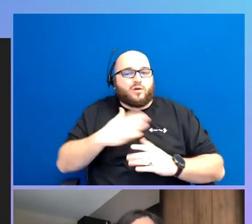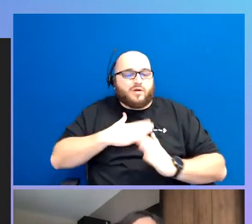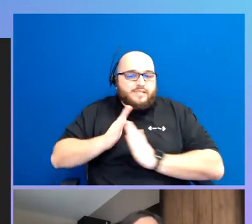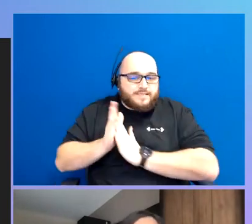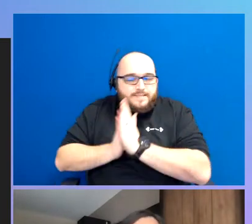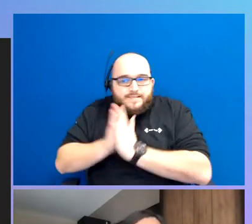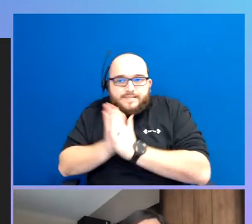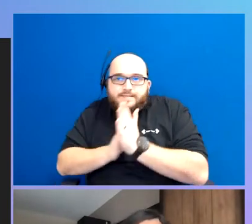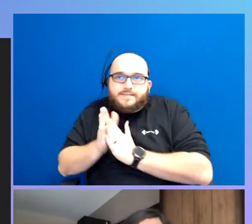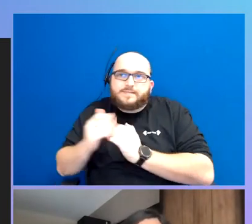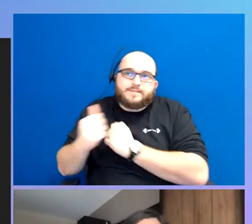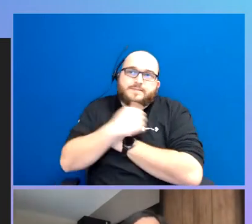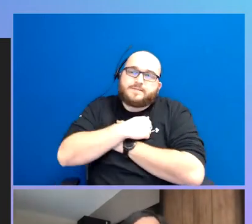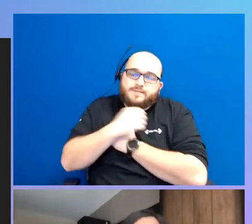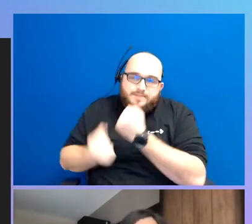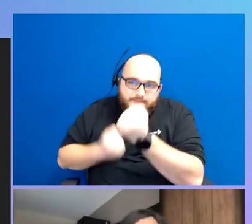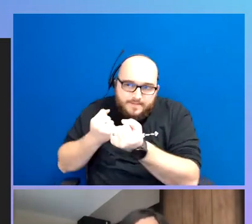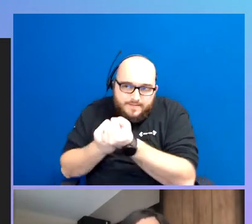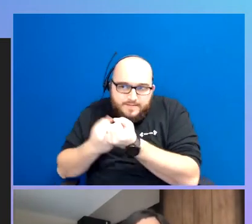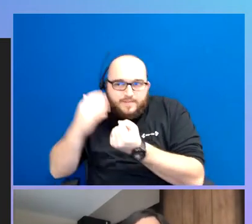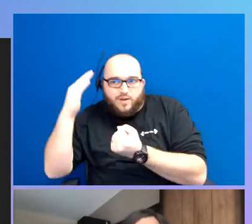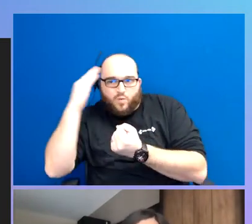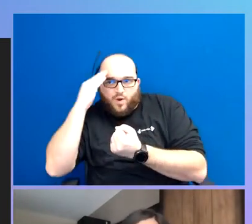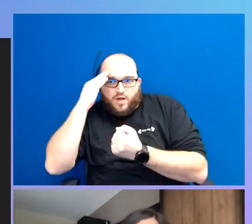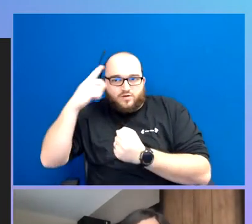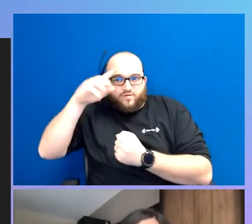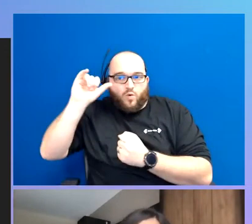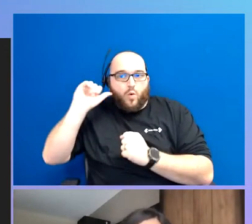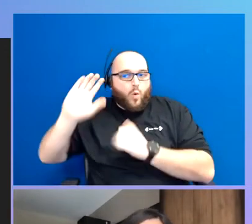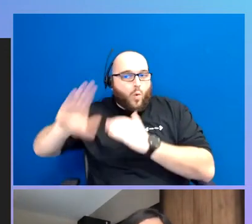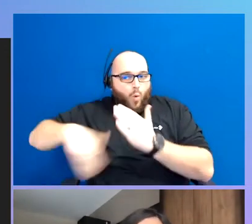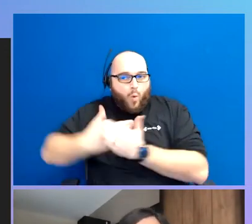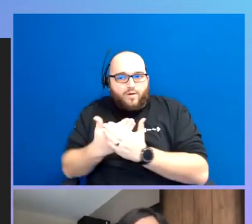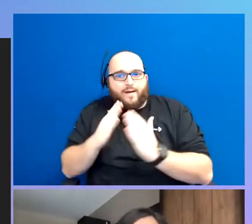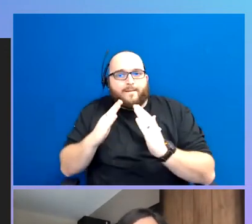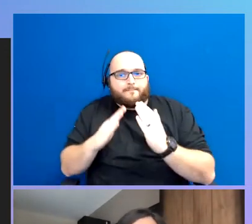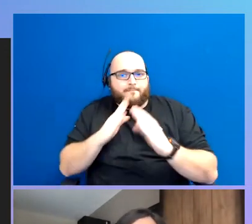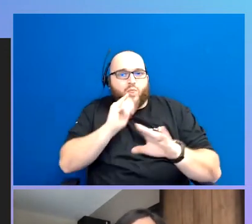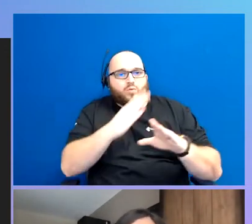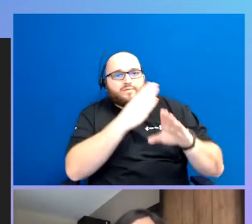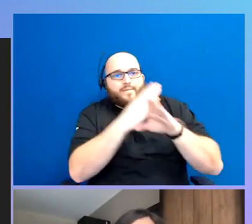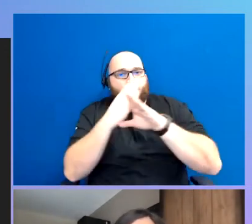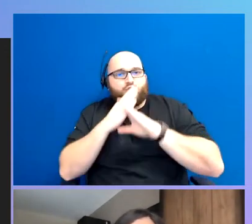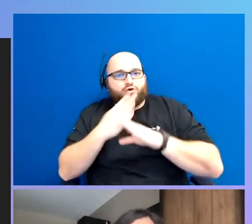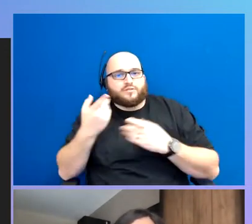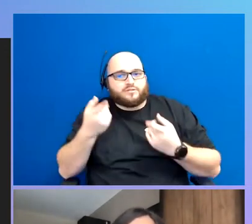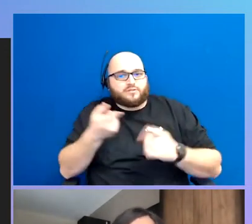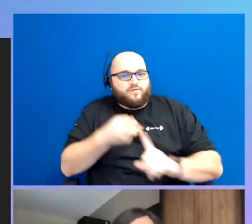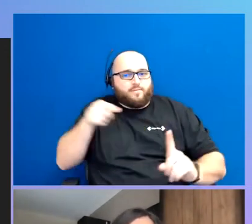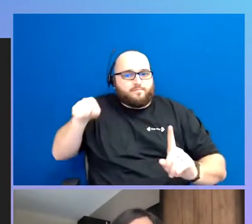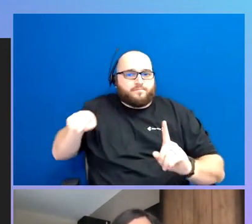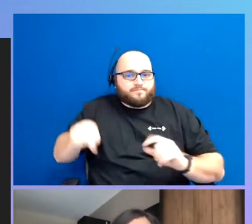passion and my awareness of the barriers around us really surfaced.